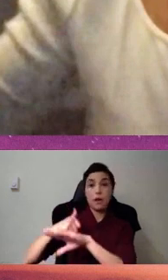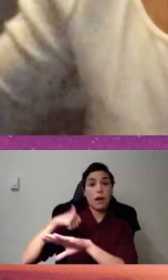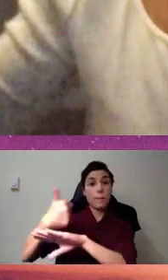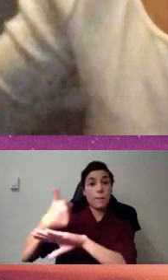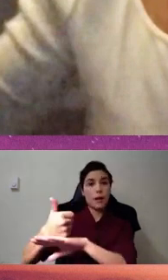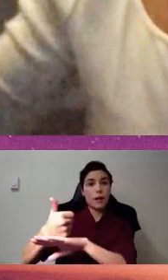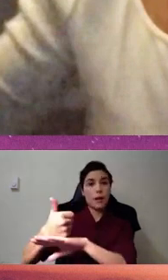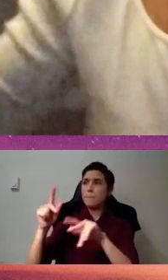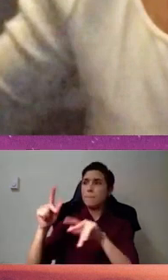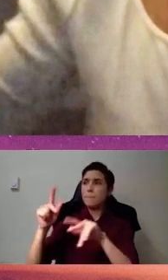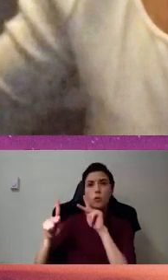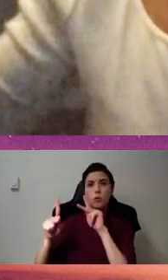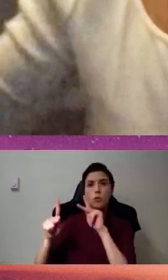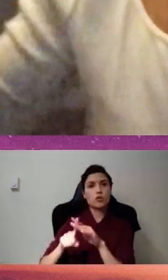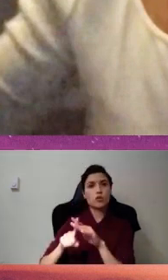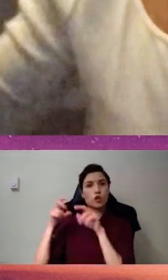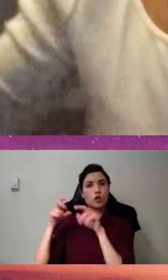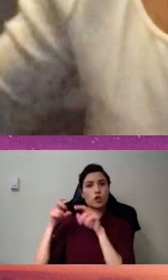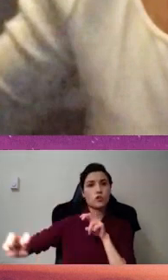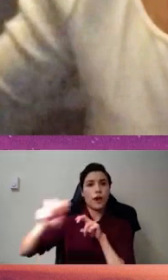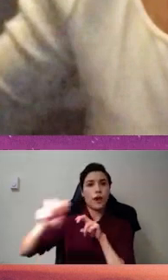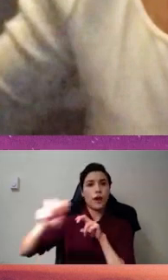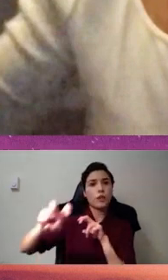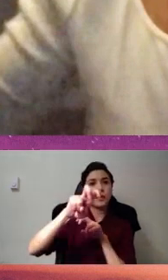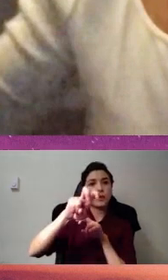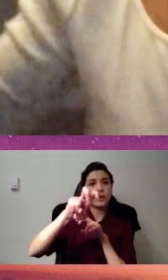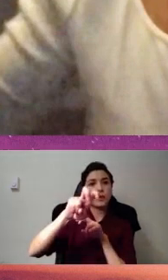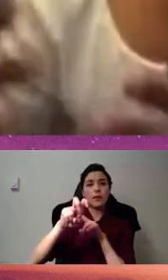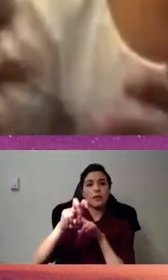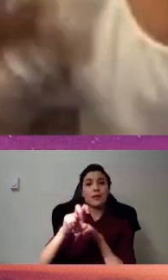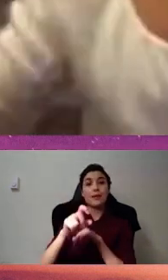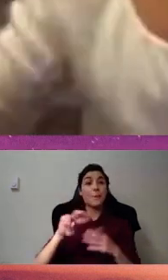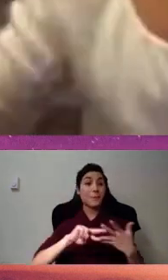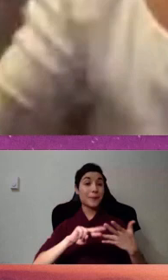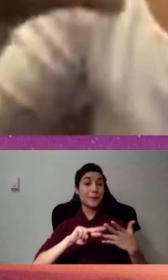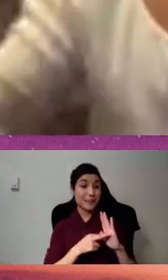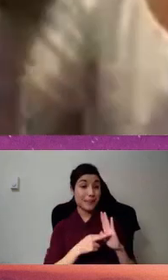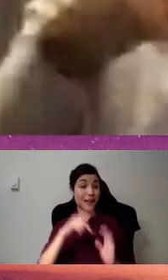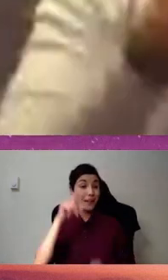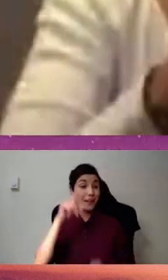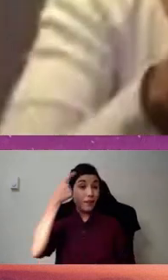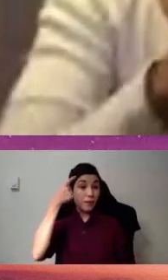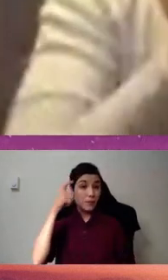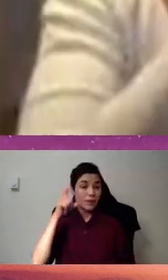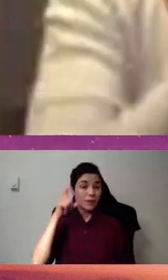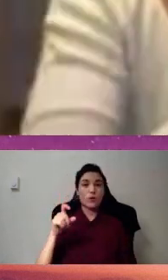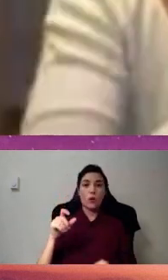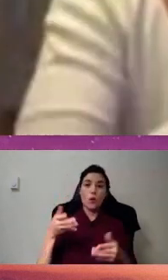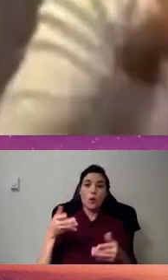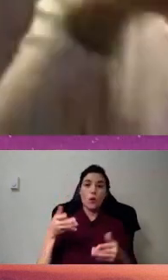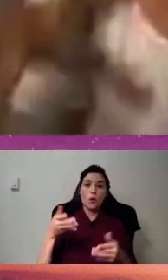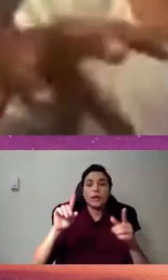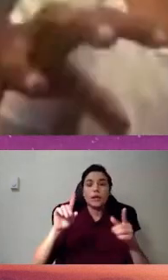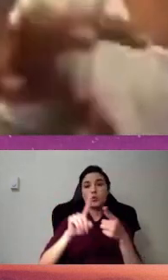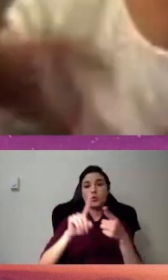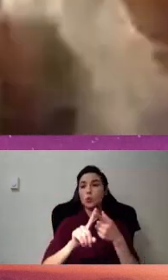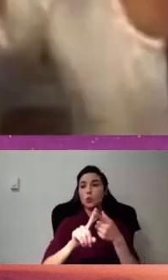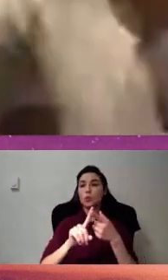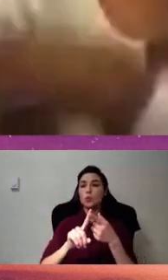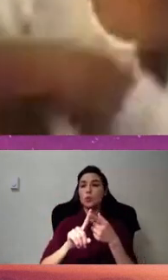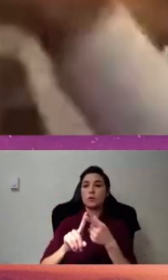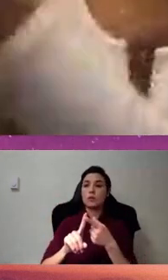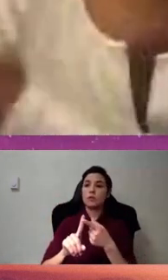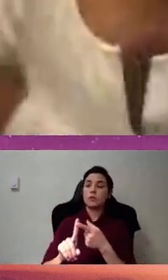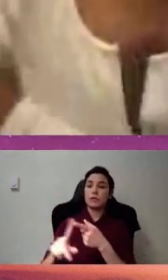so the government really needed a way for folks to continue to reproduce the society. And so they wanted folks to settle down one